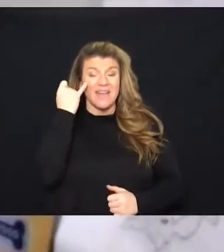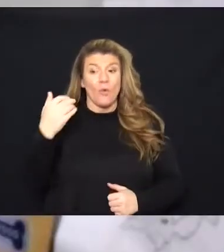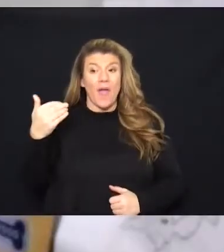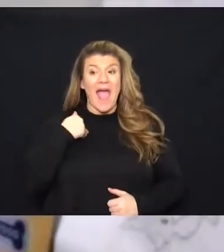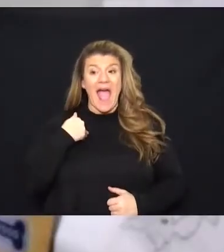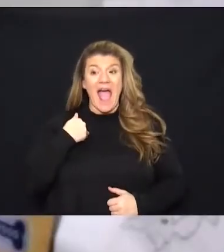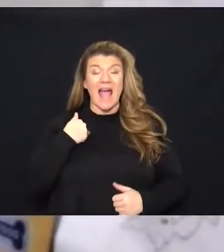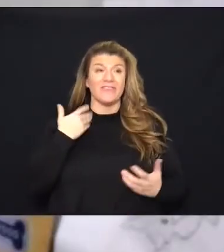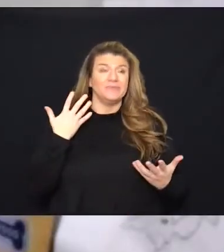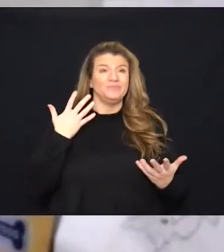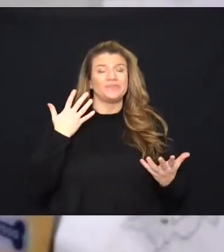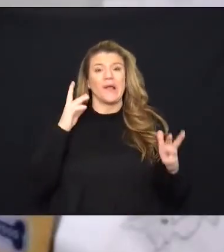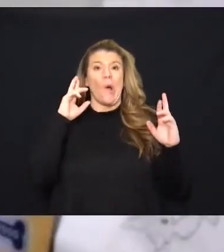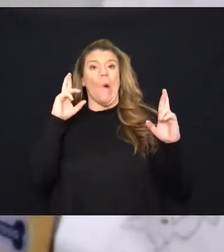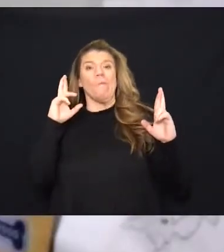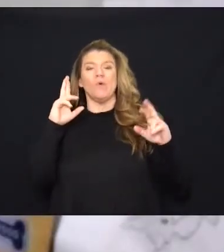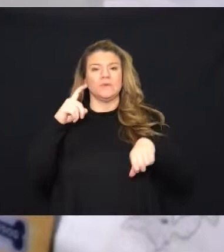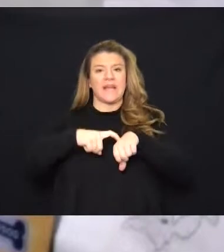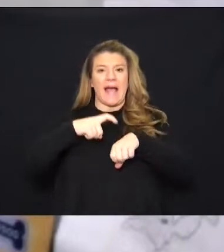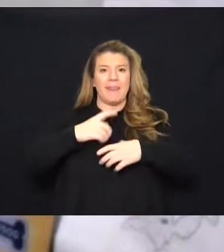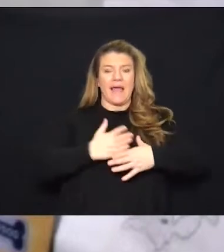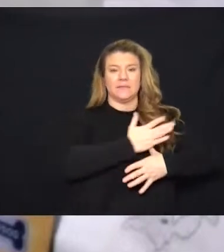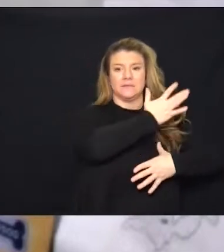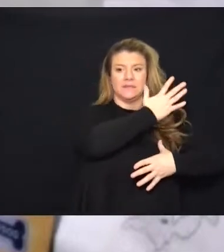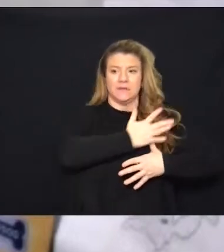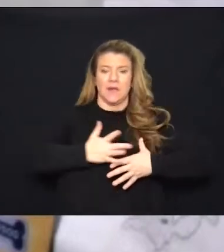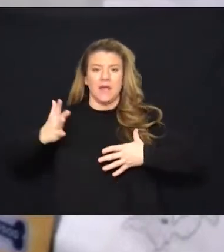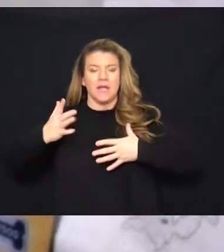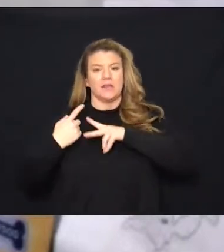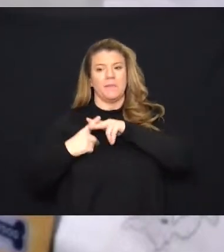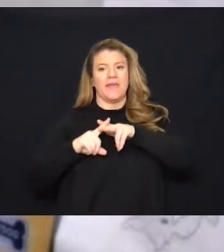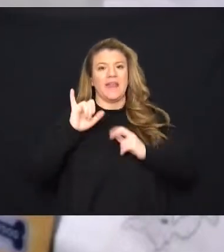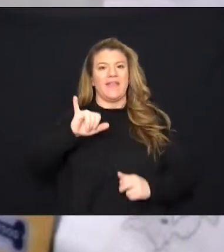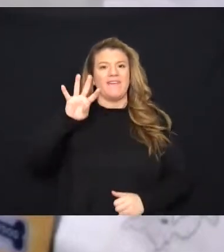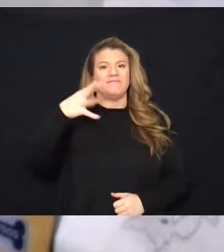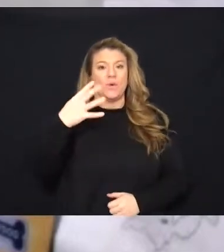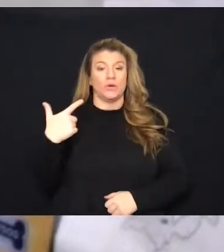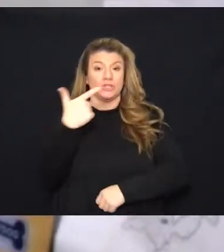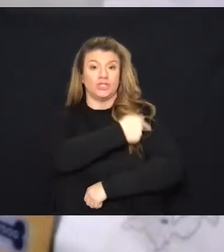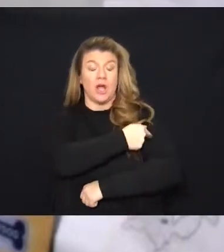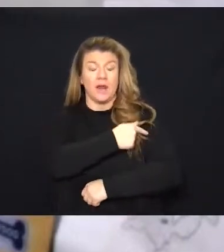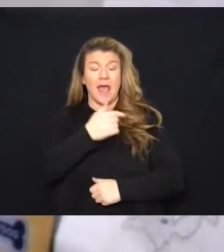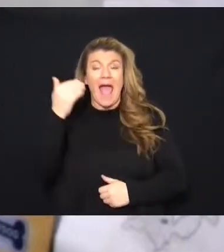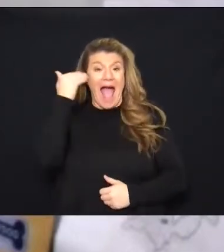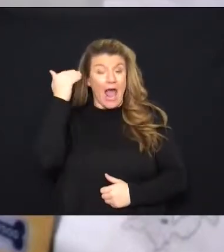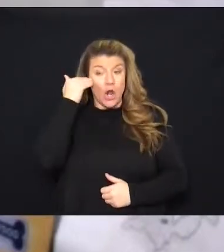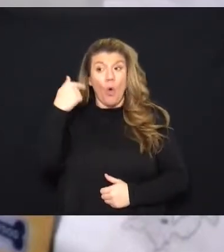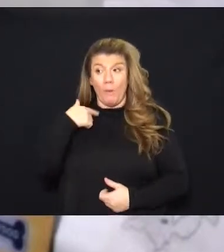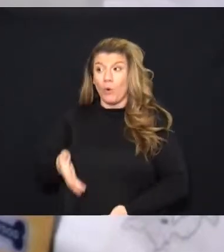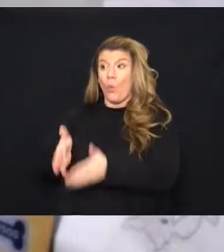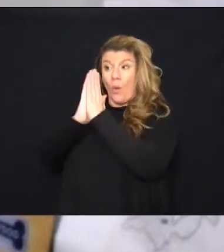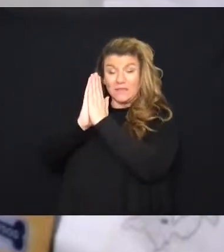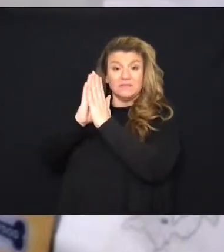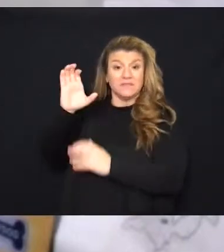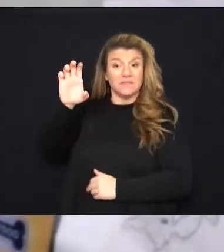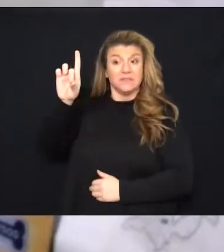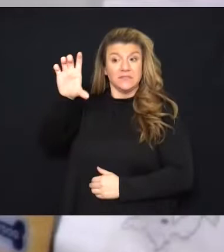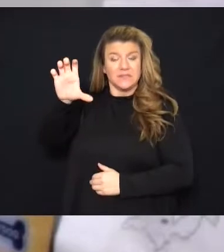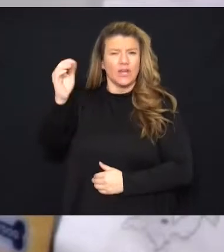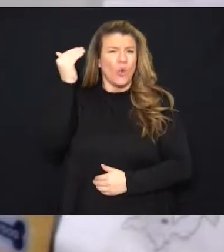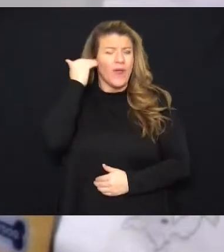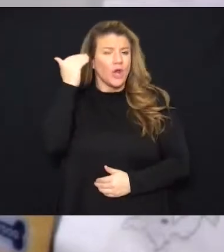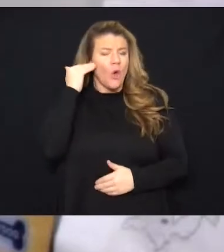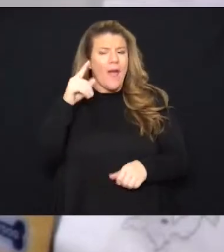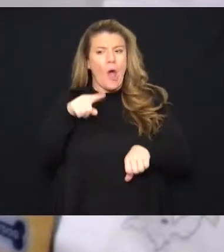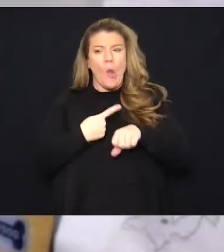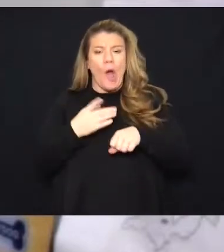hopeful timeline for beginning to administer these fourth shots. So I know we're going to request this from the CDC. Do we know how long it'll